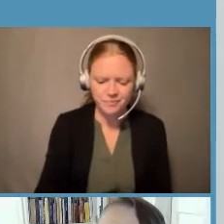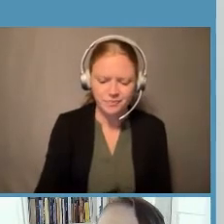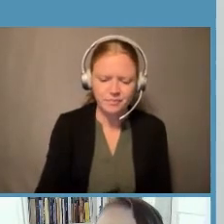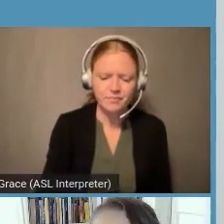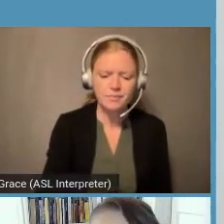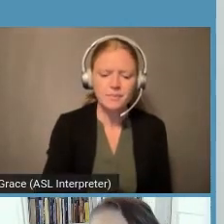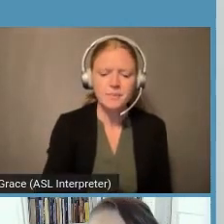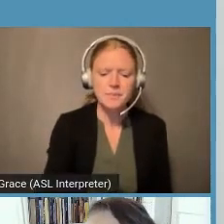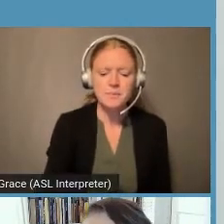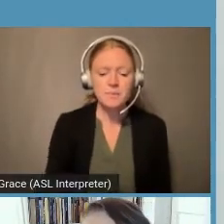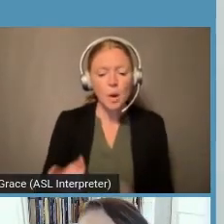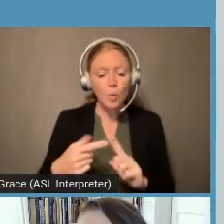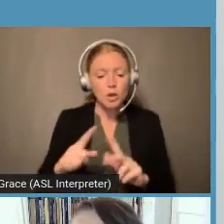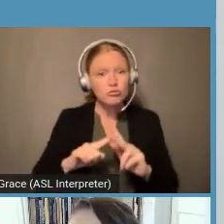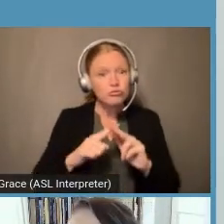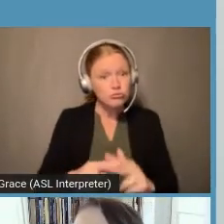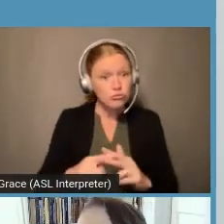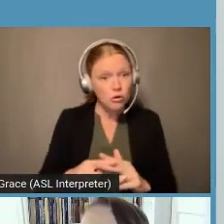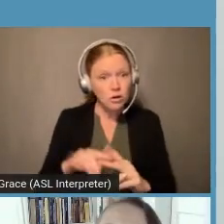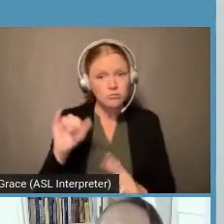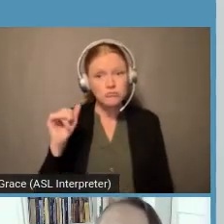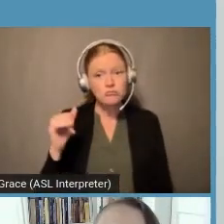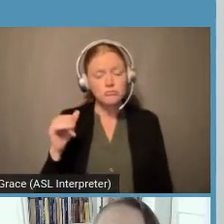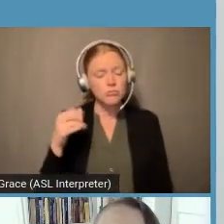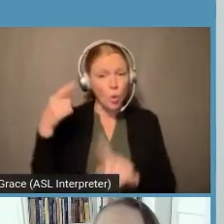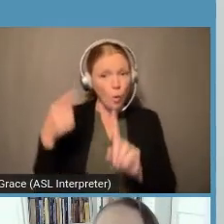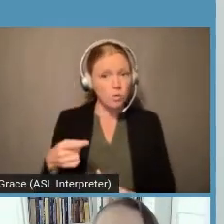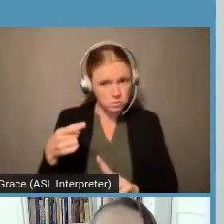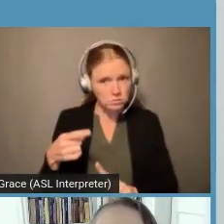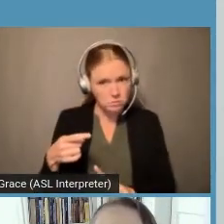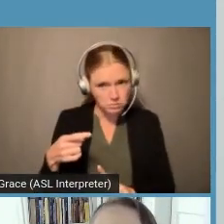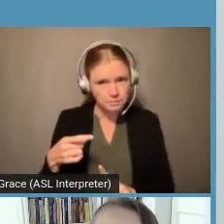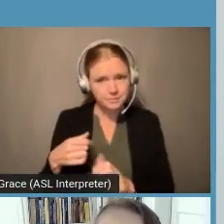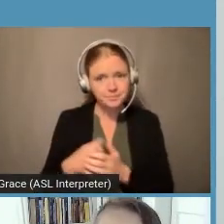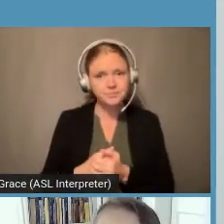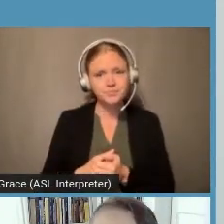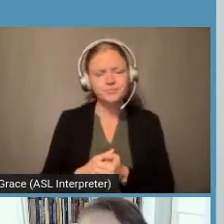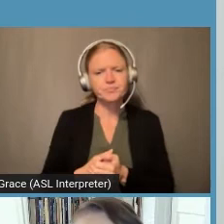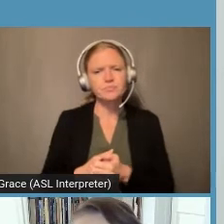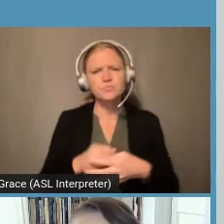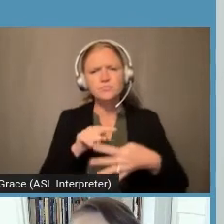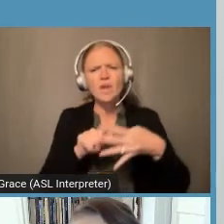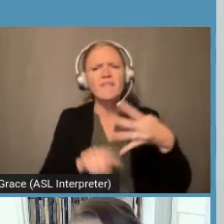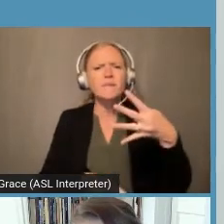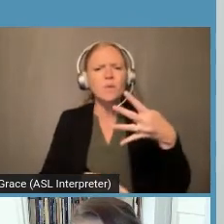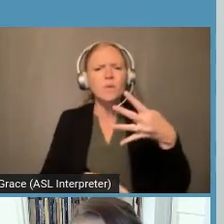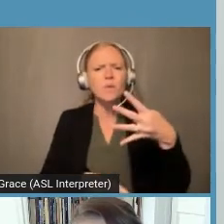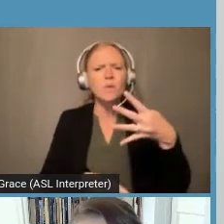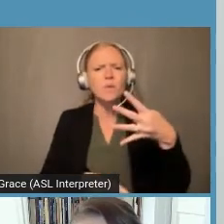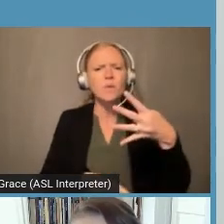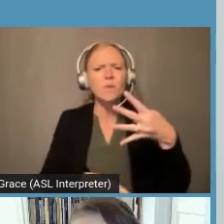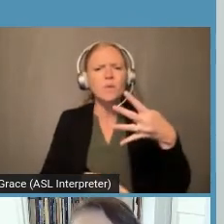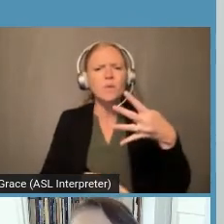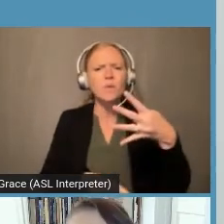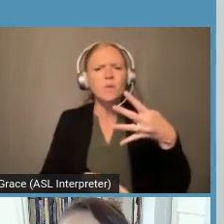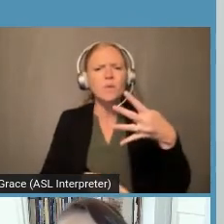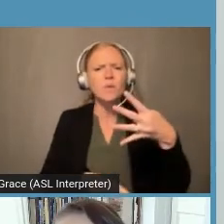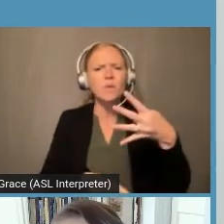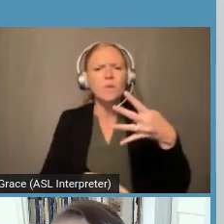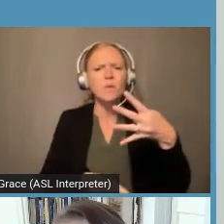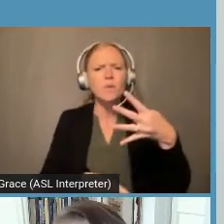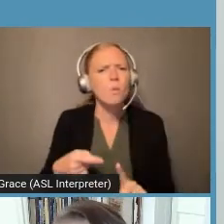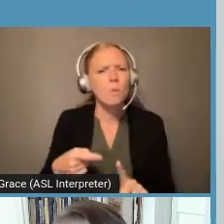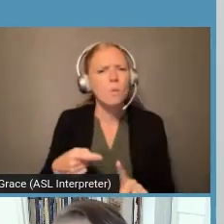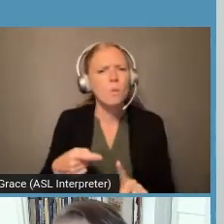So when you're starting with your goals, there are 4 types of goals that I would suggest that